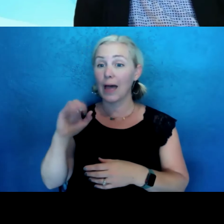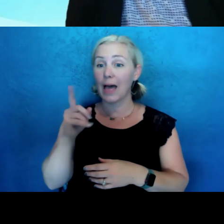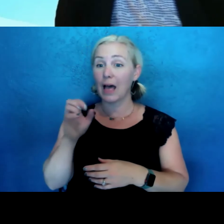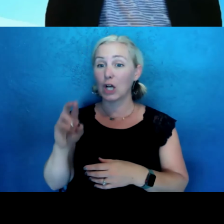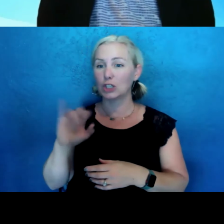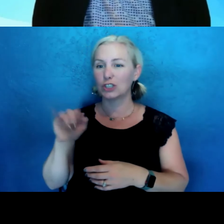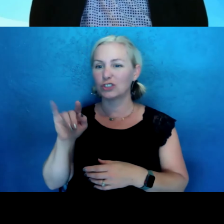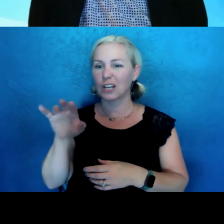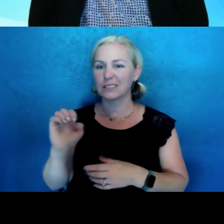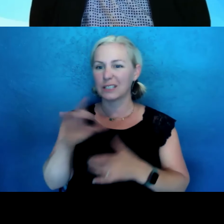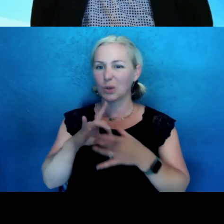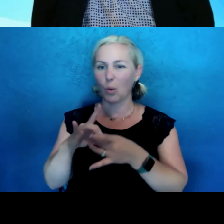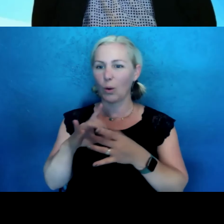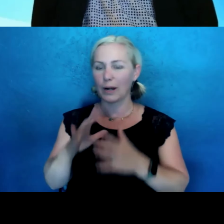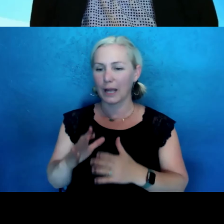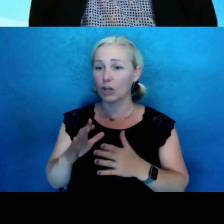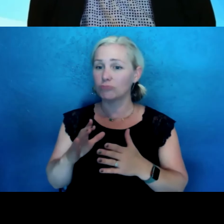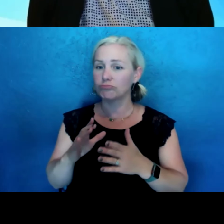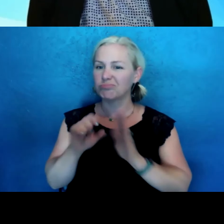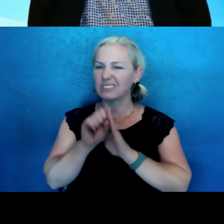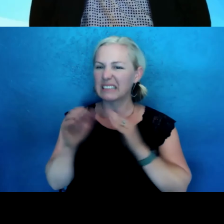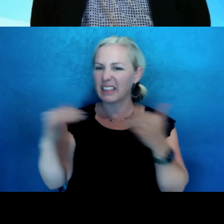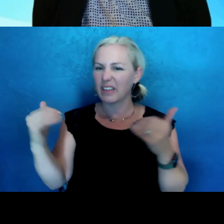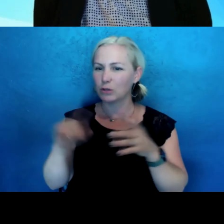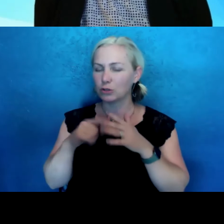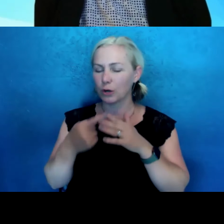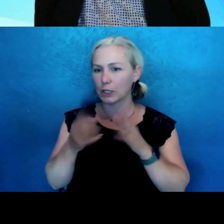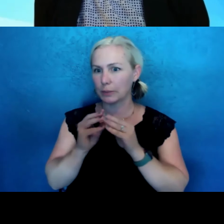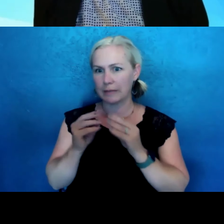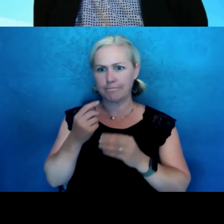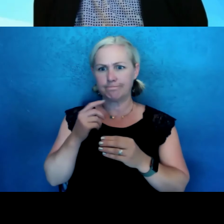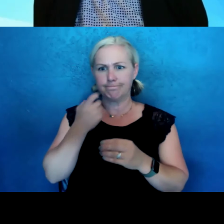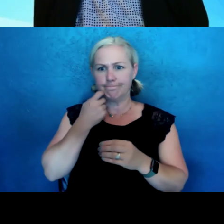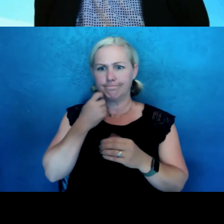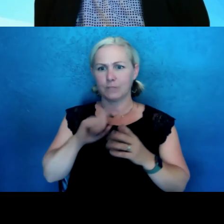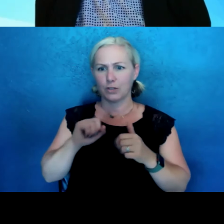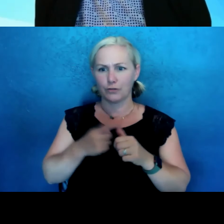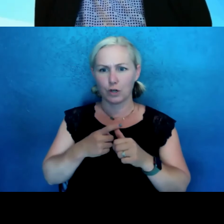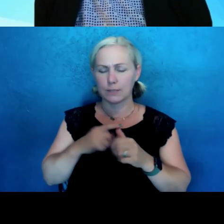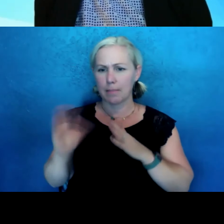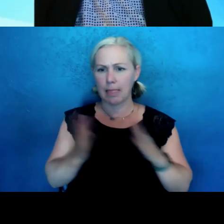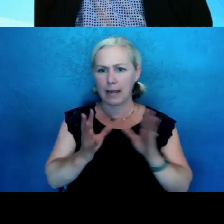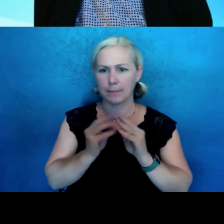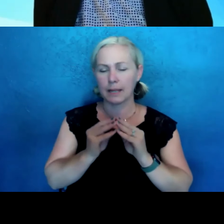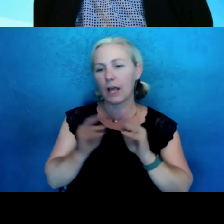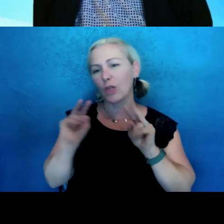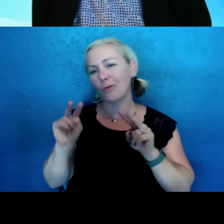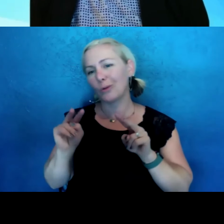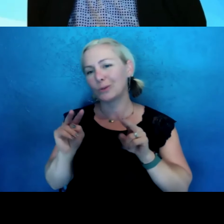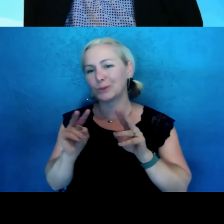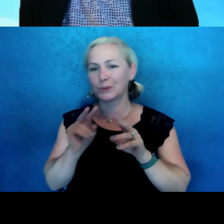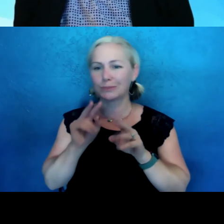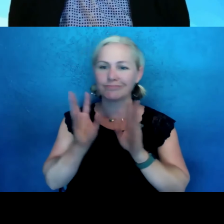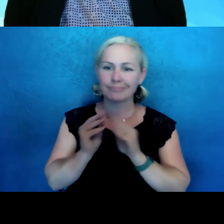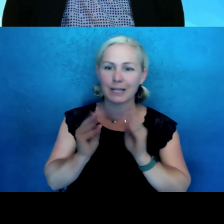state level is beginning to meet. We had our first planning meeting and look forward to meeting more with counties and other